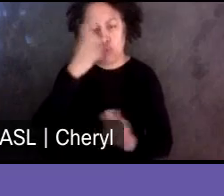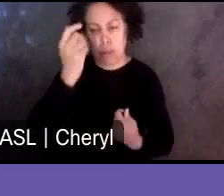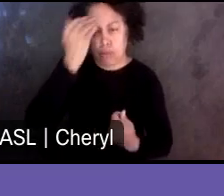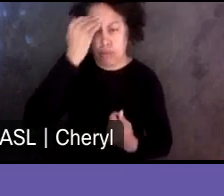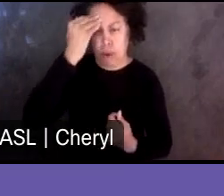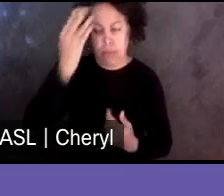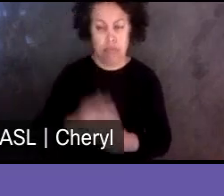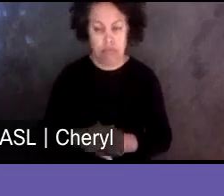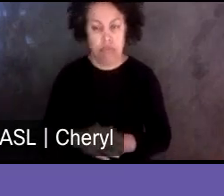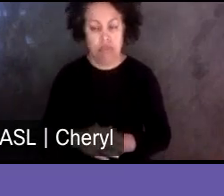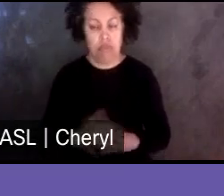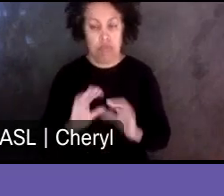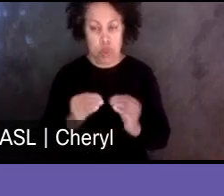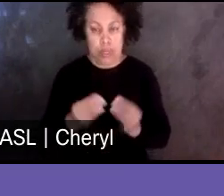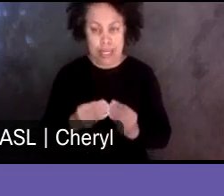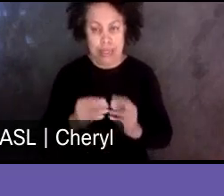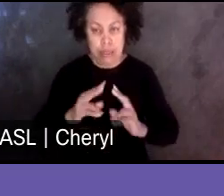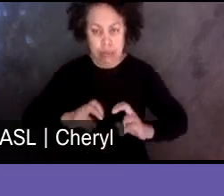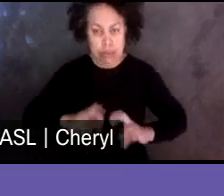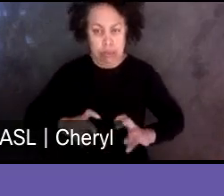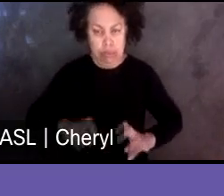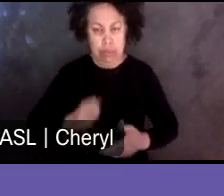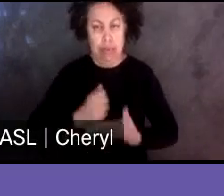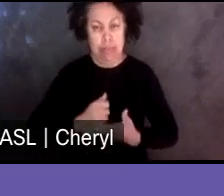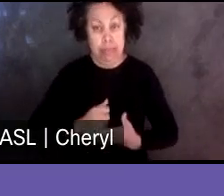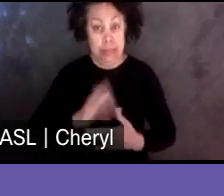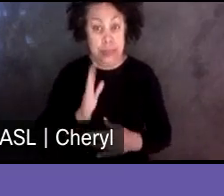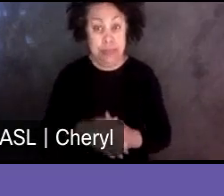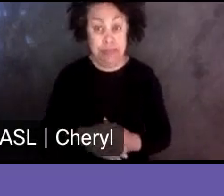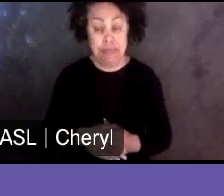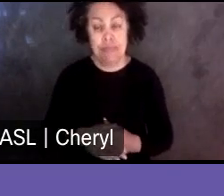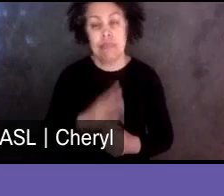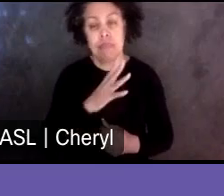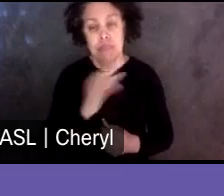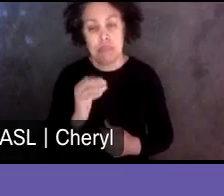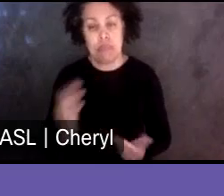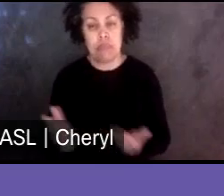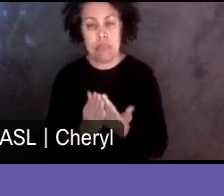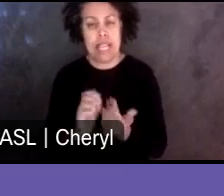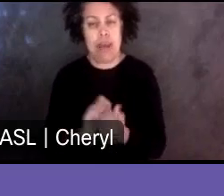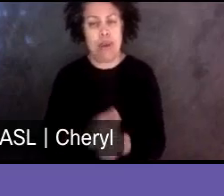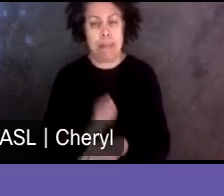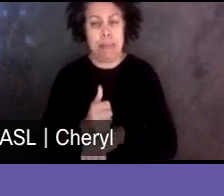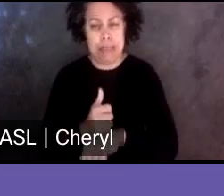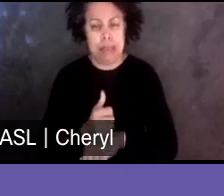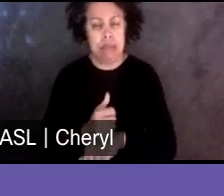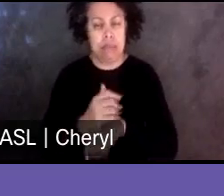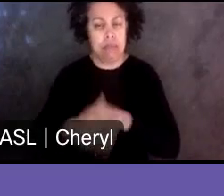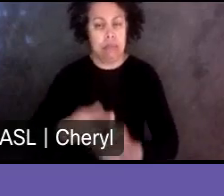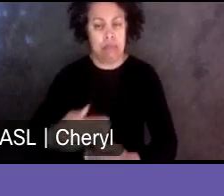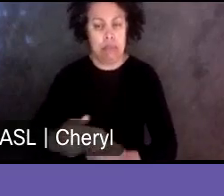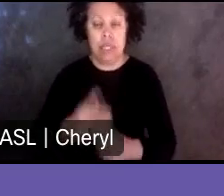an organizational reflection toolkit, and the accompanying implementation support guides for